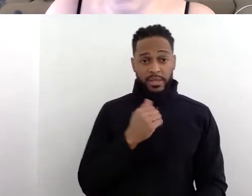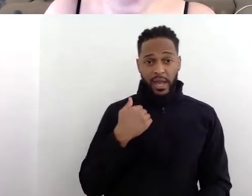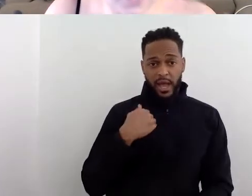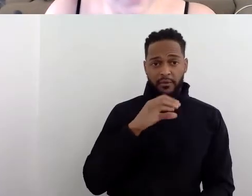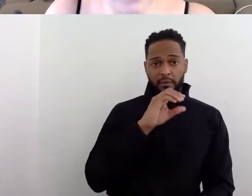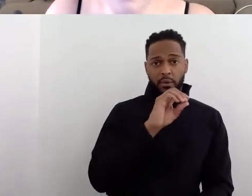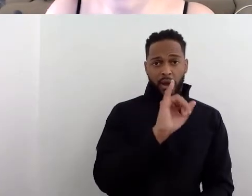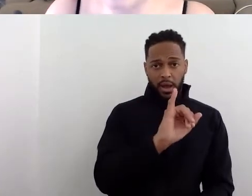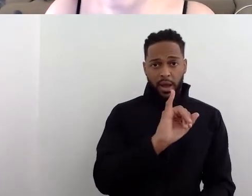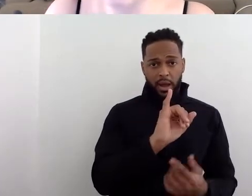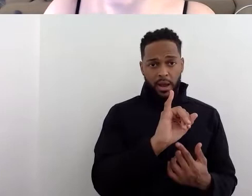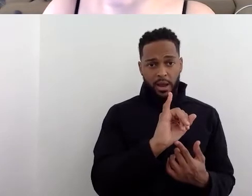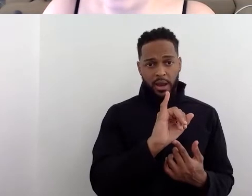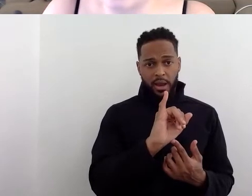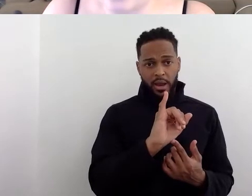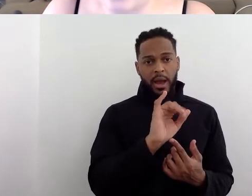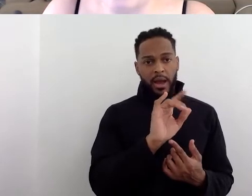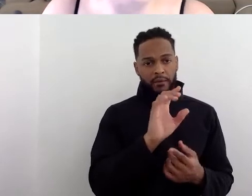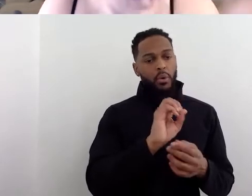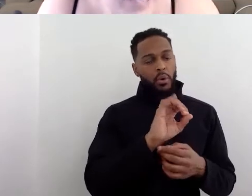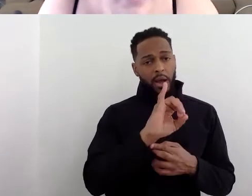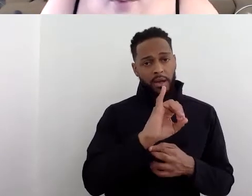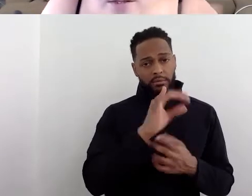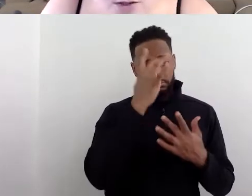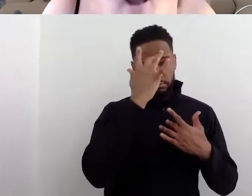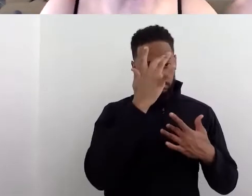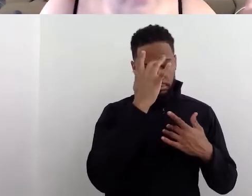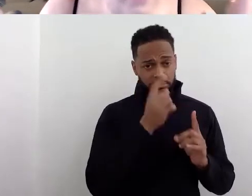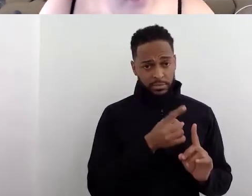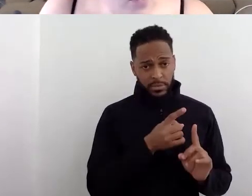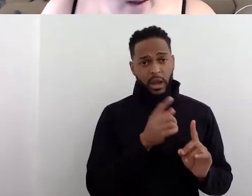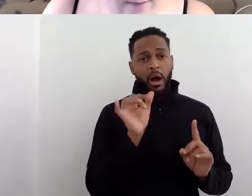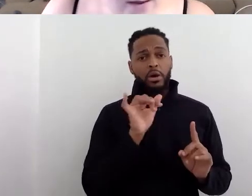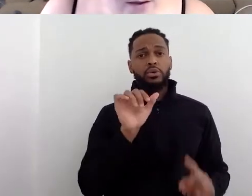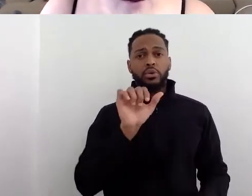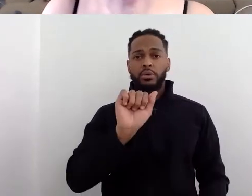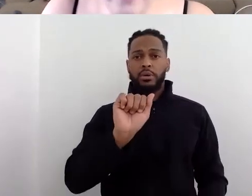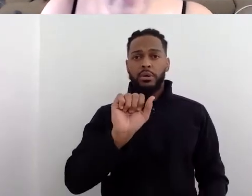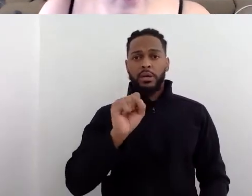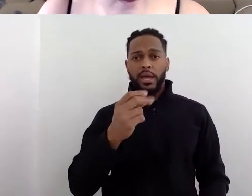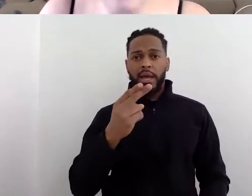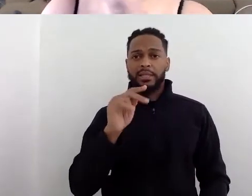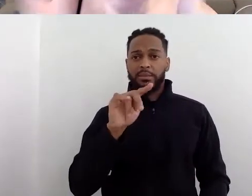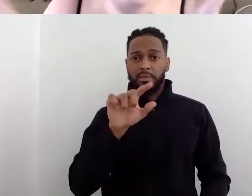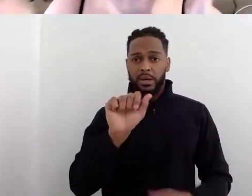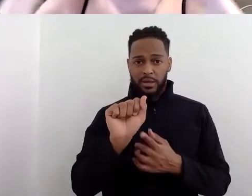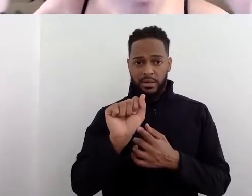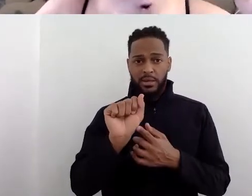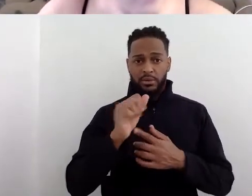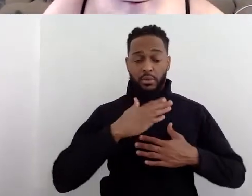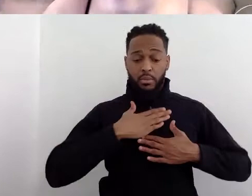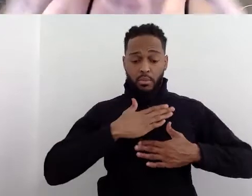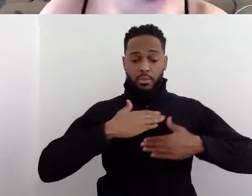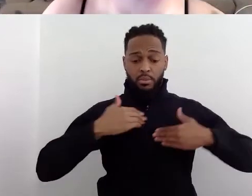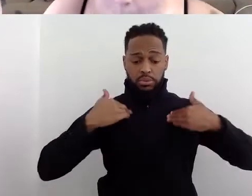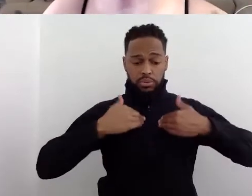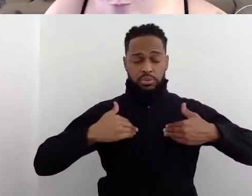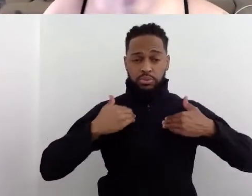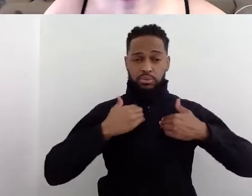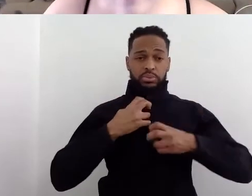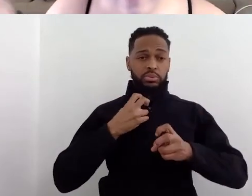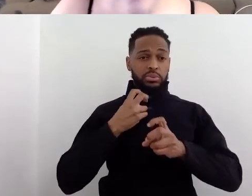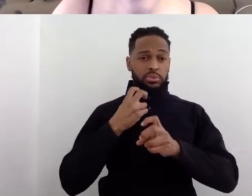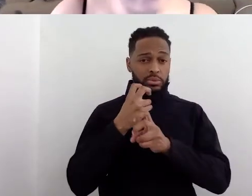earlier, osteogenesis imperfecta. So like, and asthma. So I have a double whammy, you know, like breathing is important.